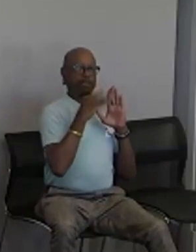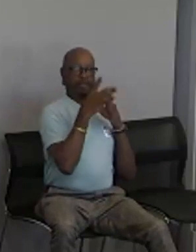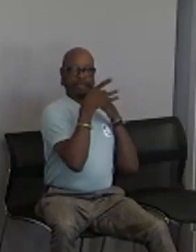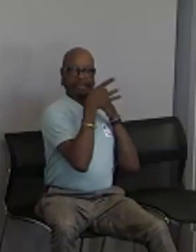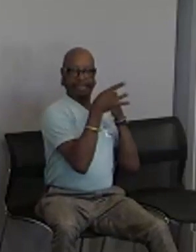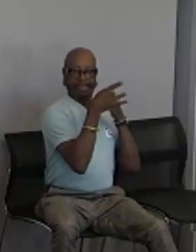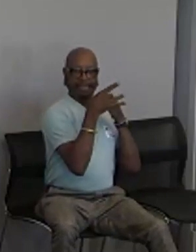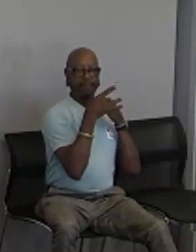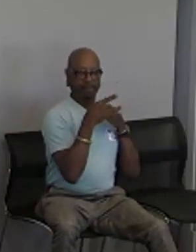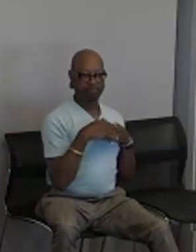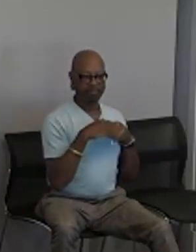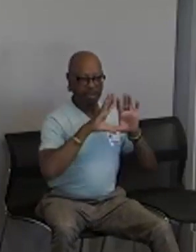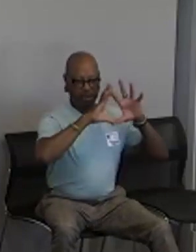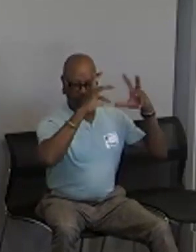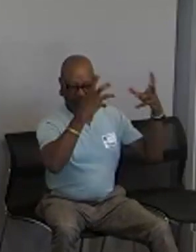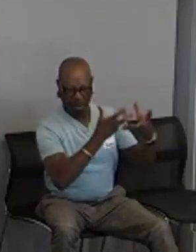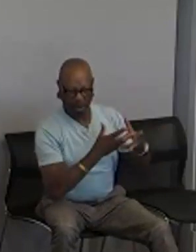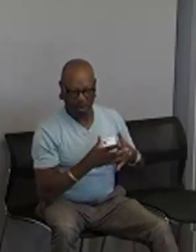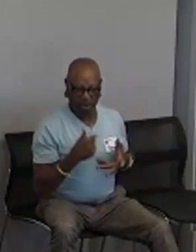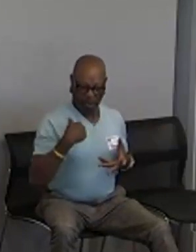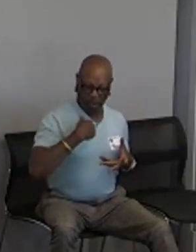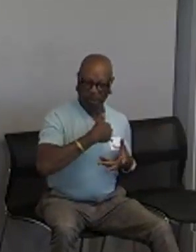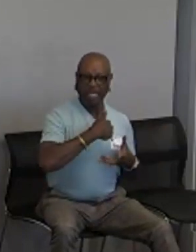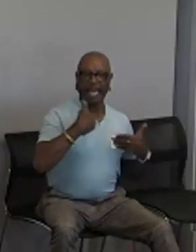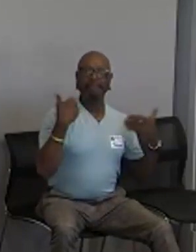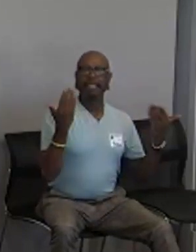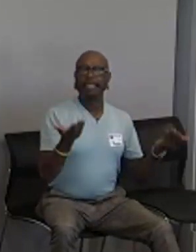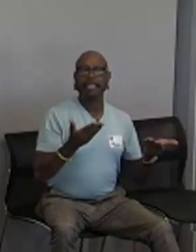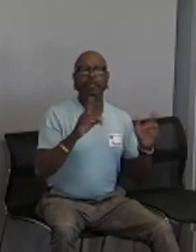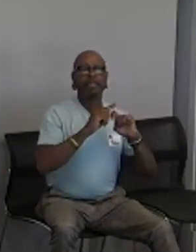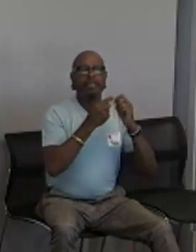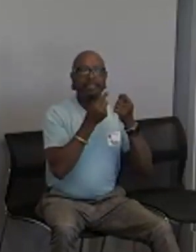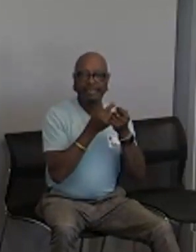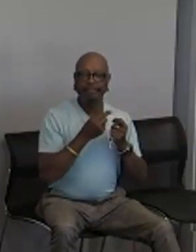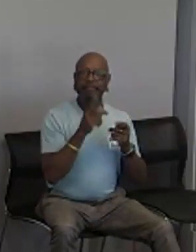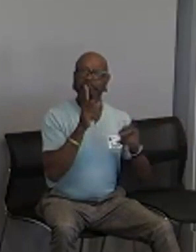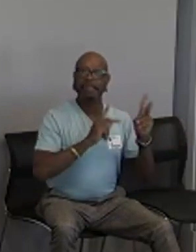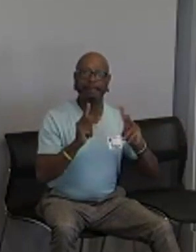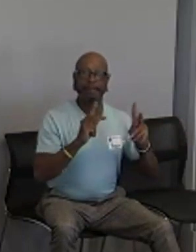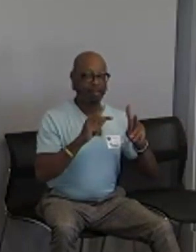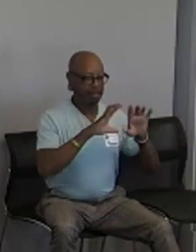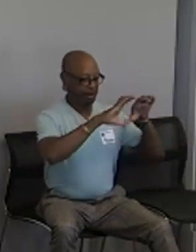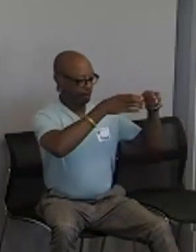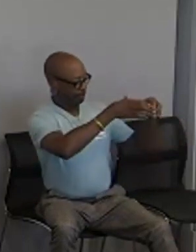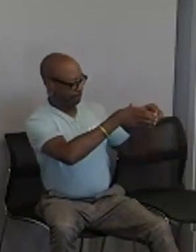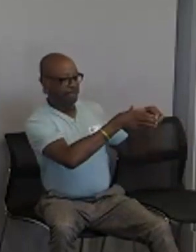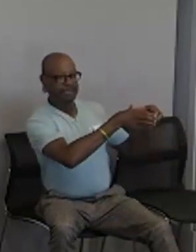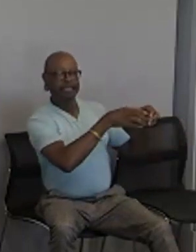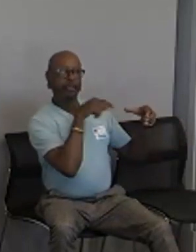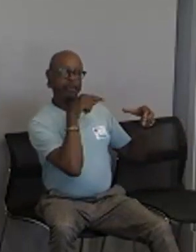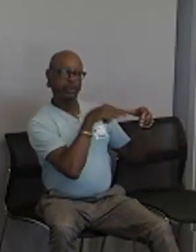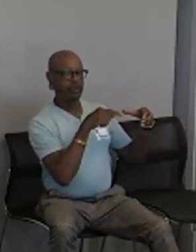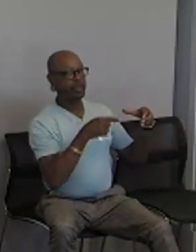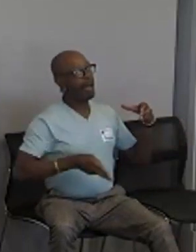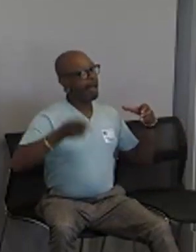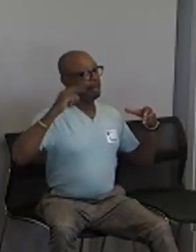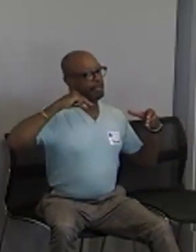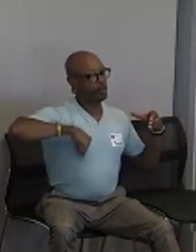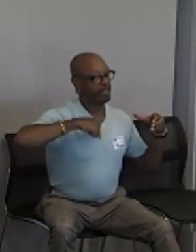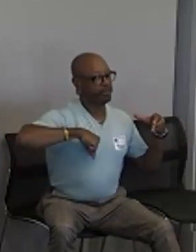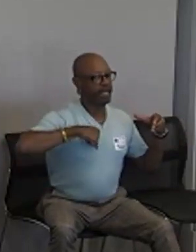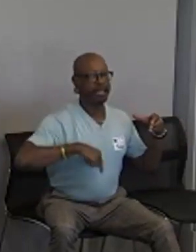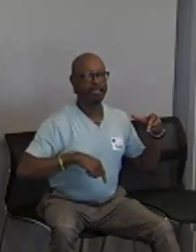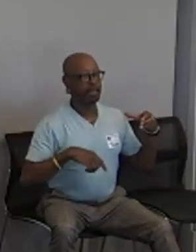industry globally. We have here at the Lighthouse a team of people who are more highly qualified,